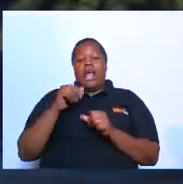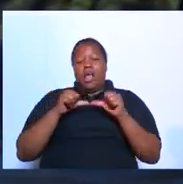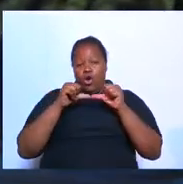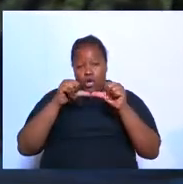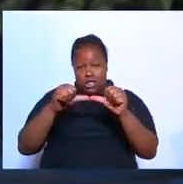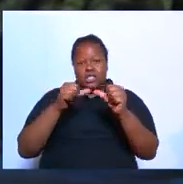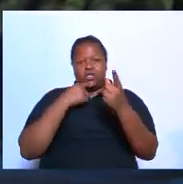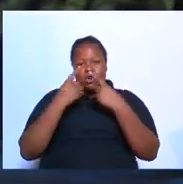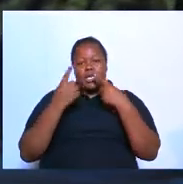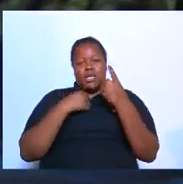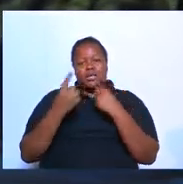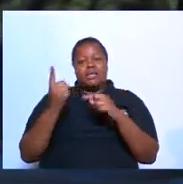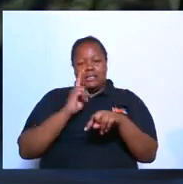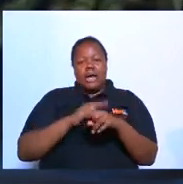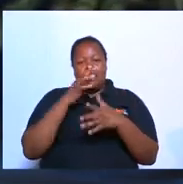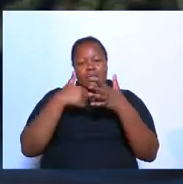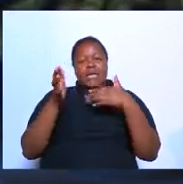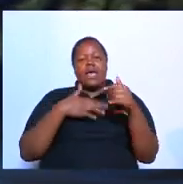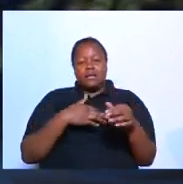talking